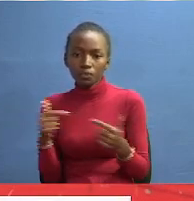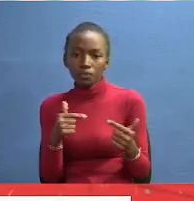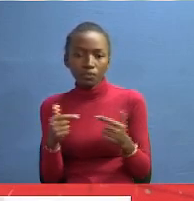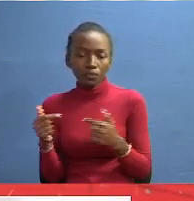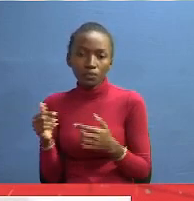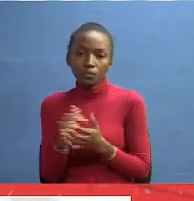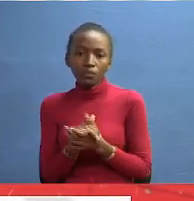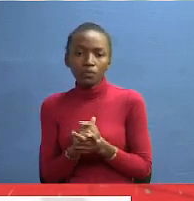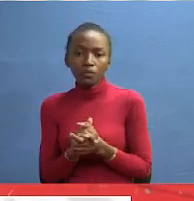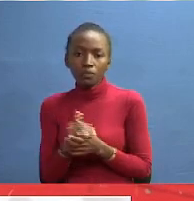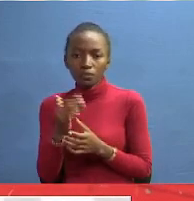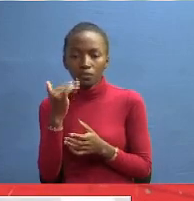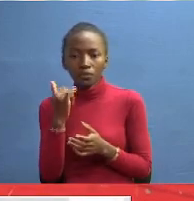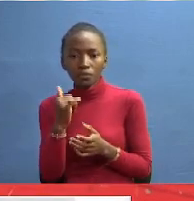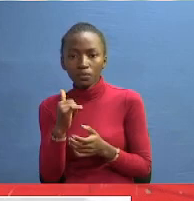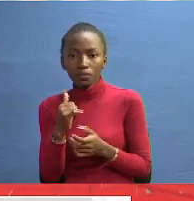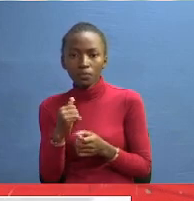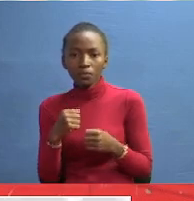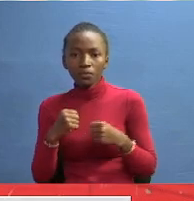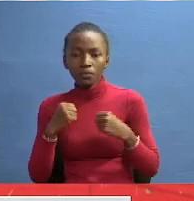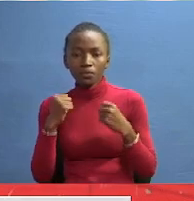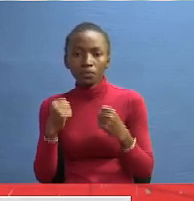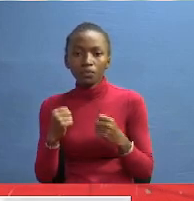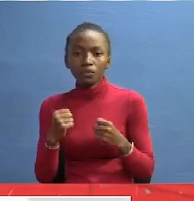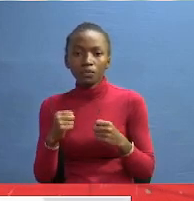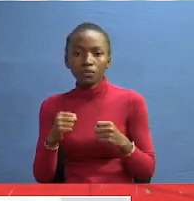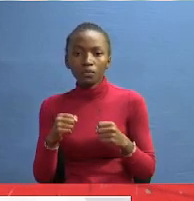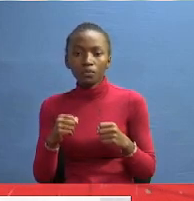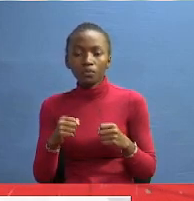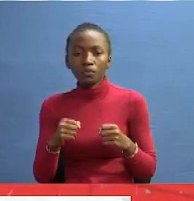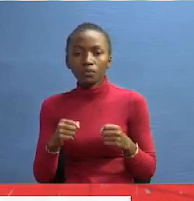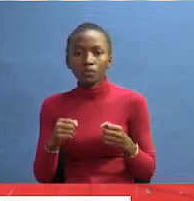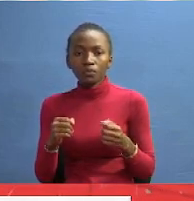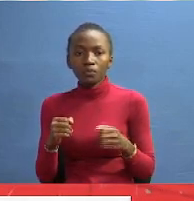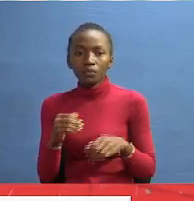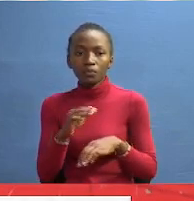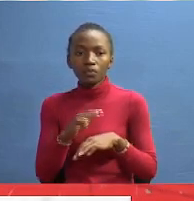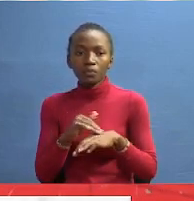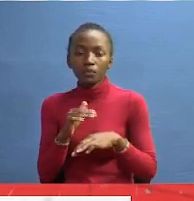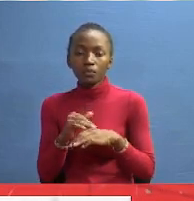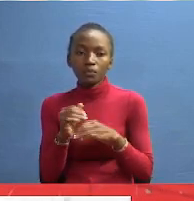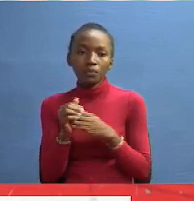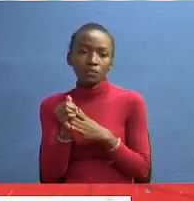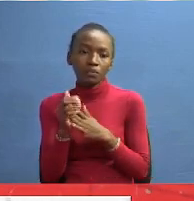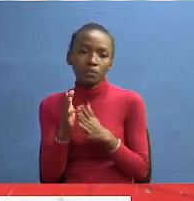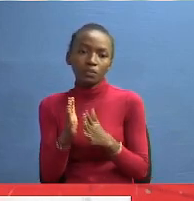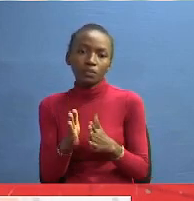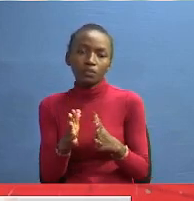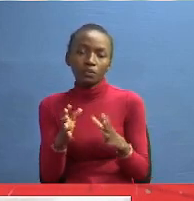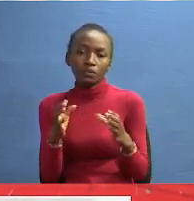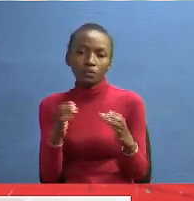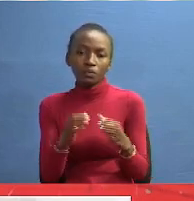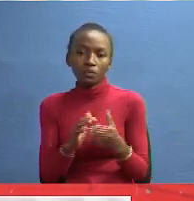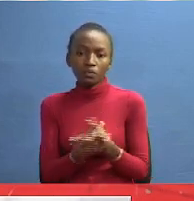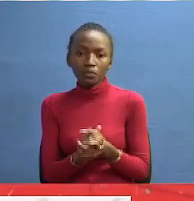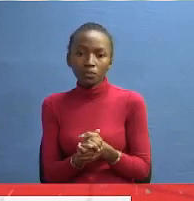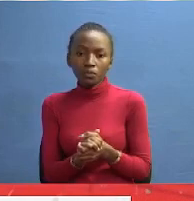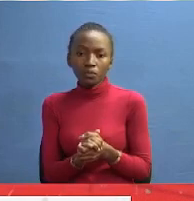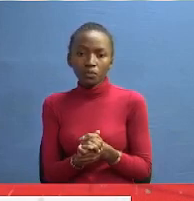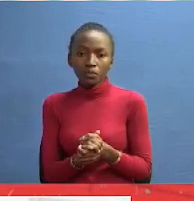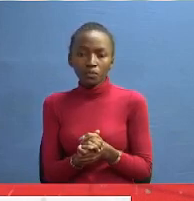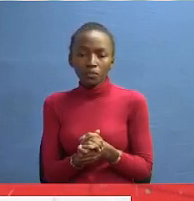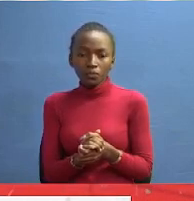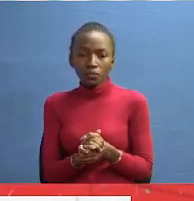is it so difficult to call all these militia groups the leaders particularly? Because if you remember the case of Sudan,